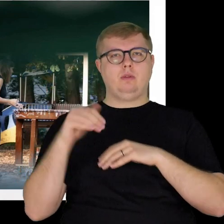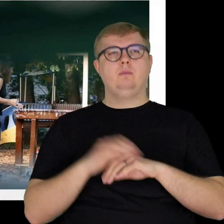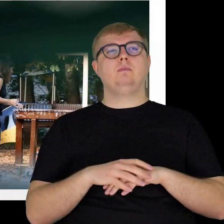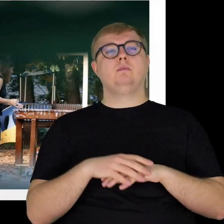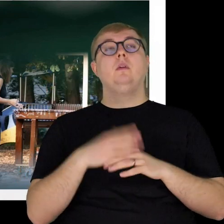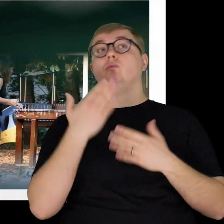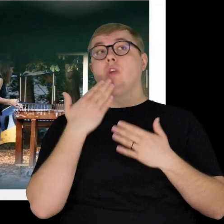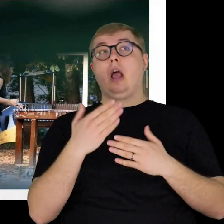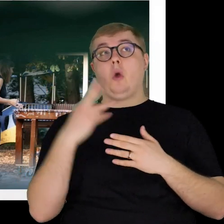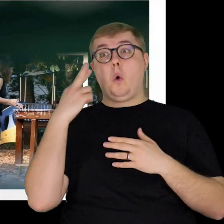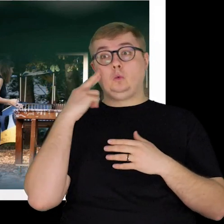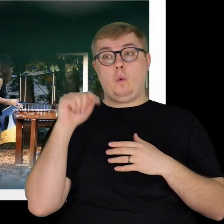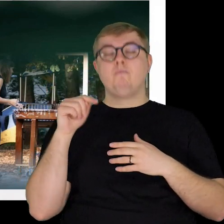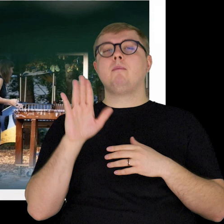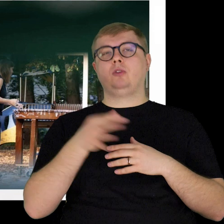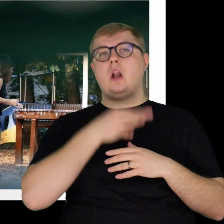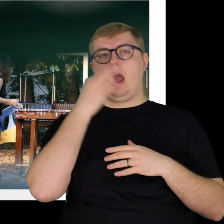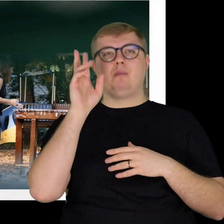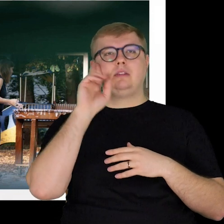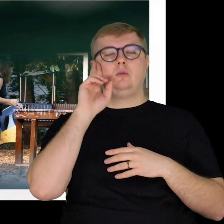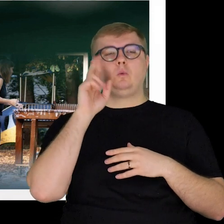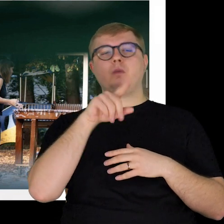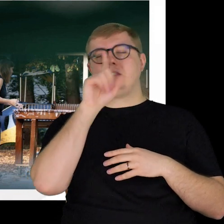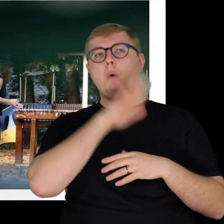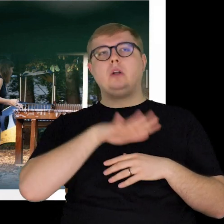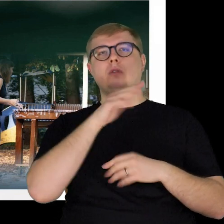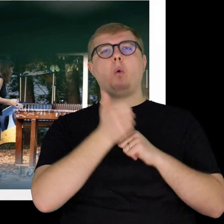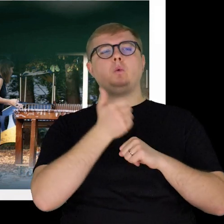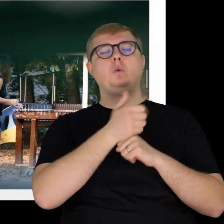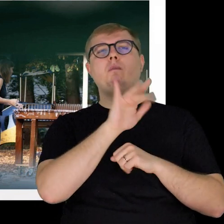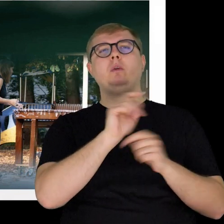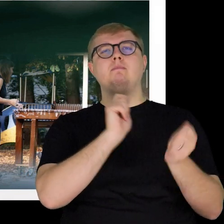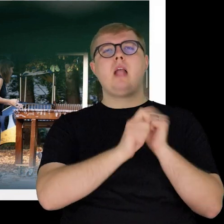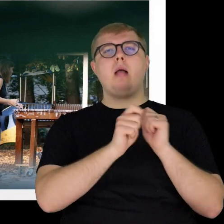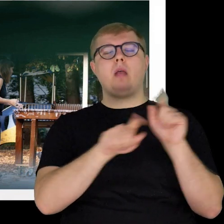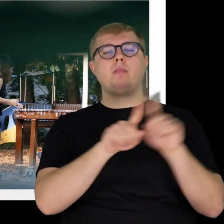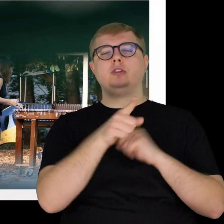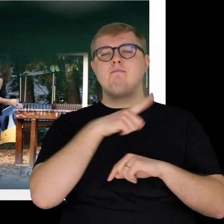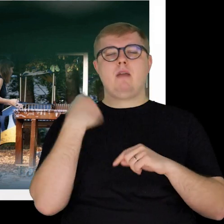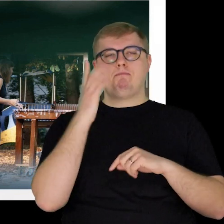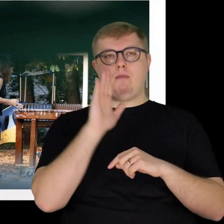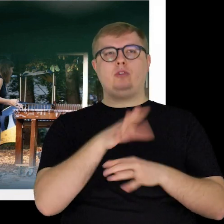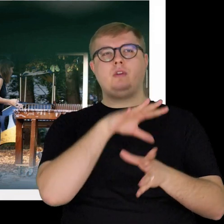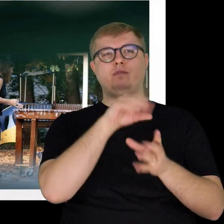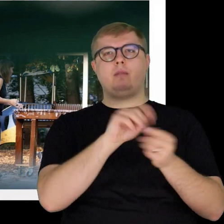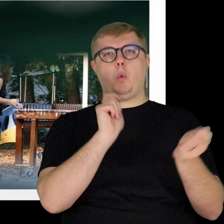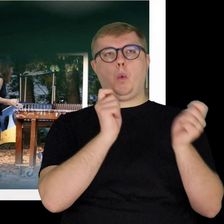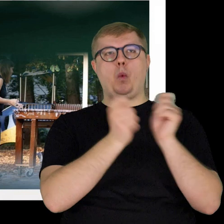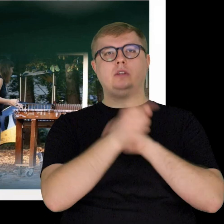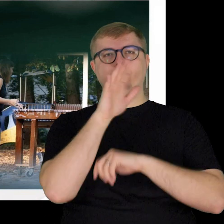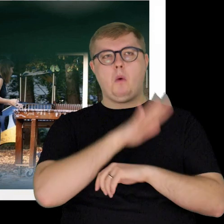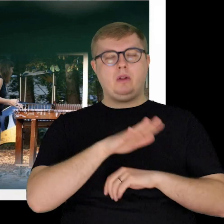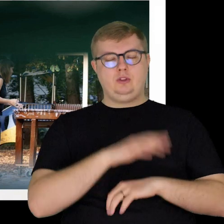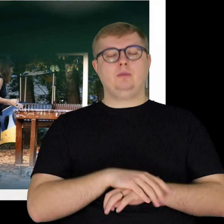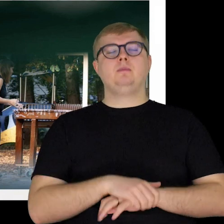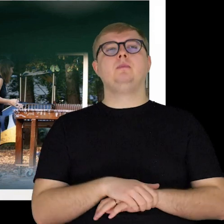also are undergoing this social change. So Re-Figuration describes